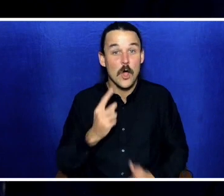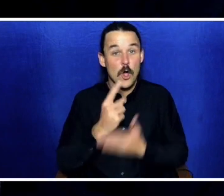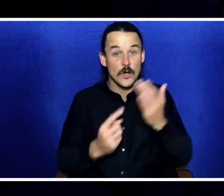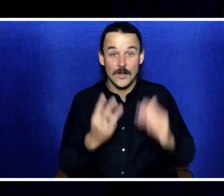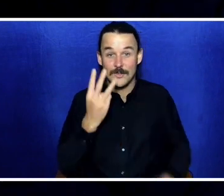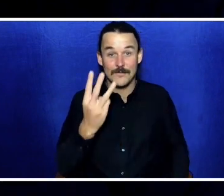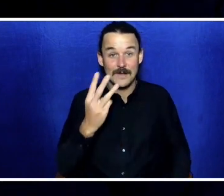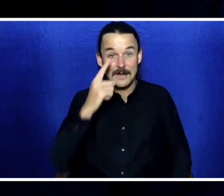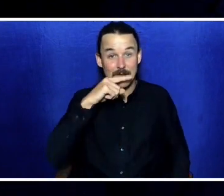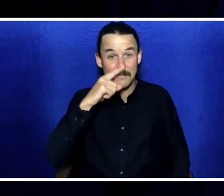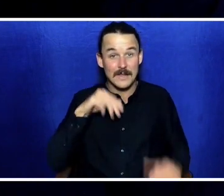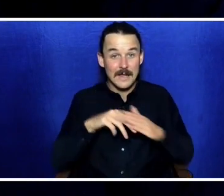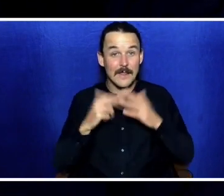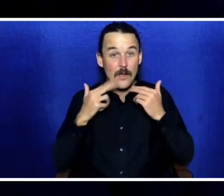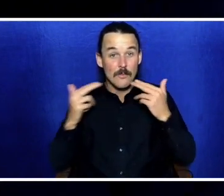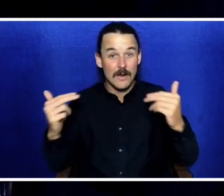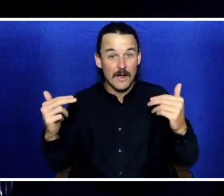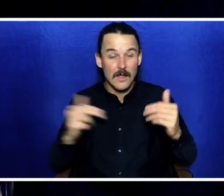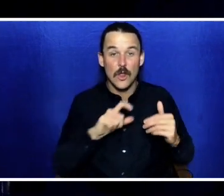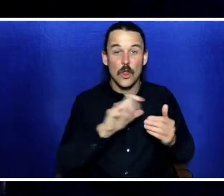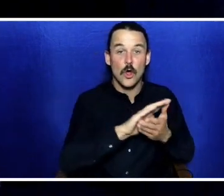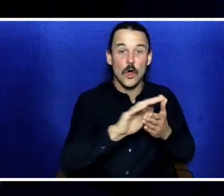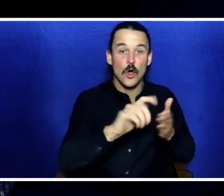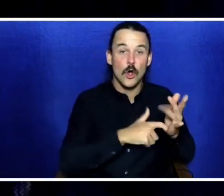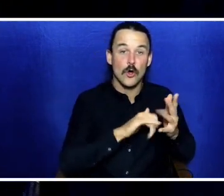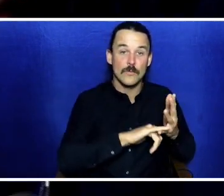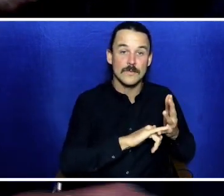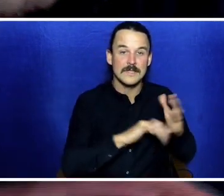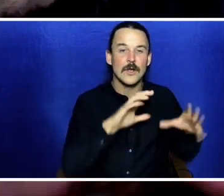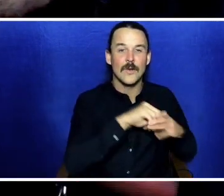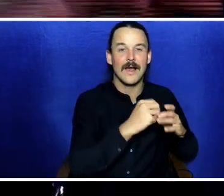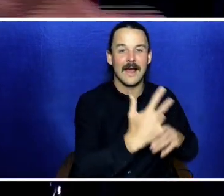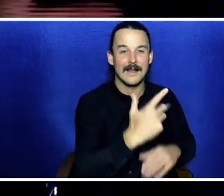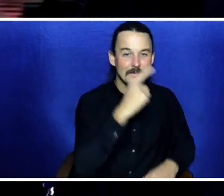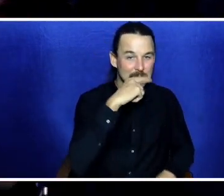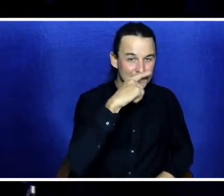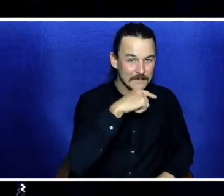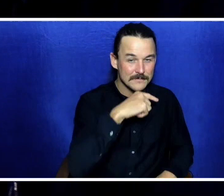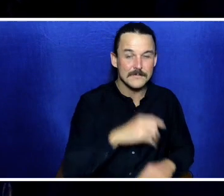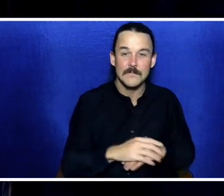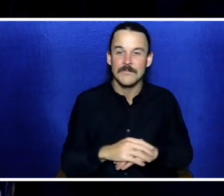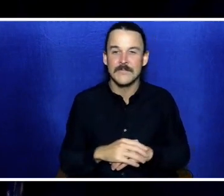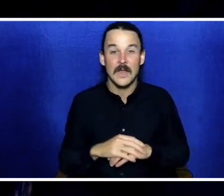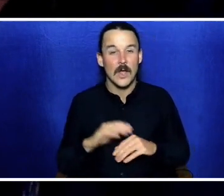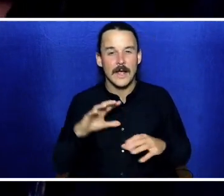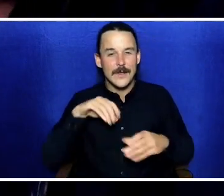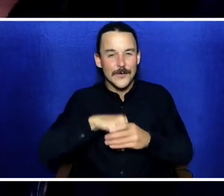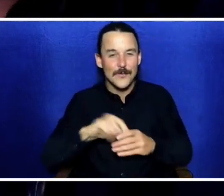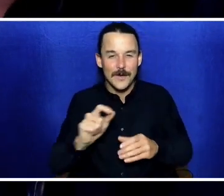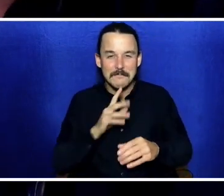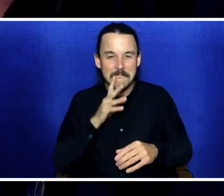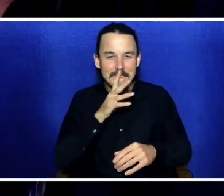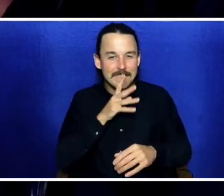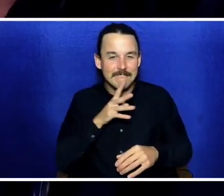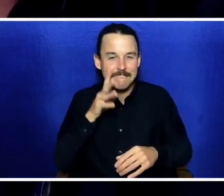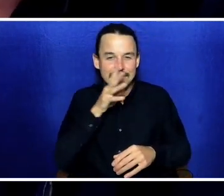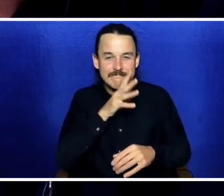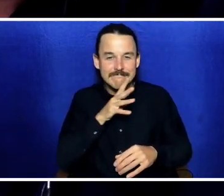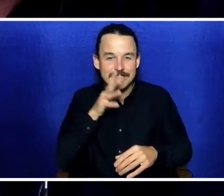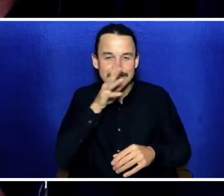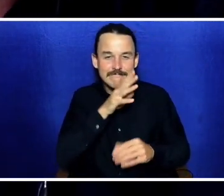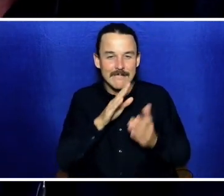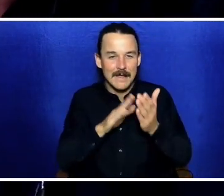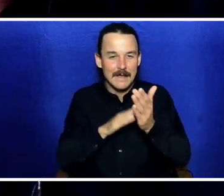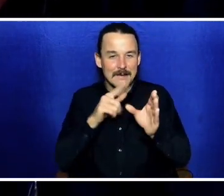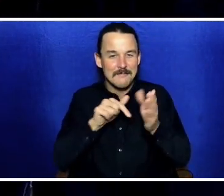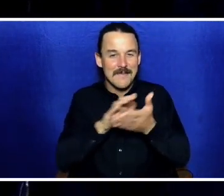eight, which deals with myth, another myth. There's a great scattering of myth throughout our year. These